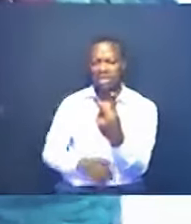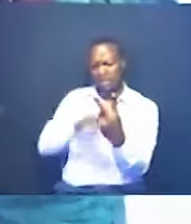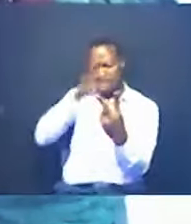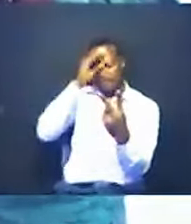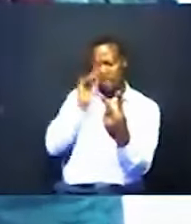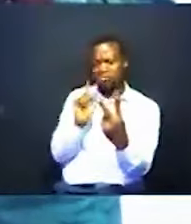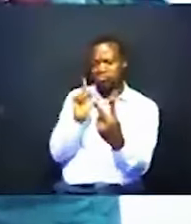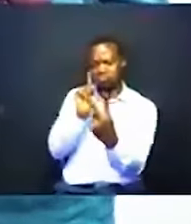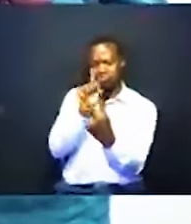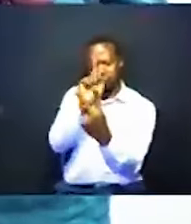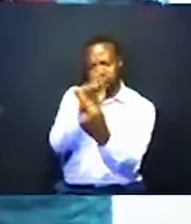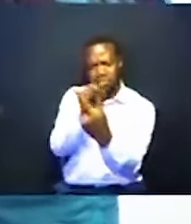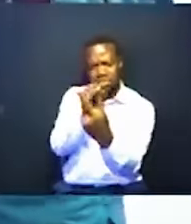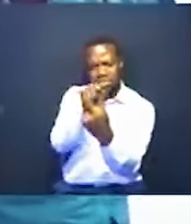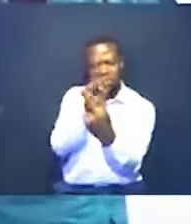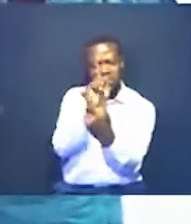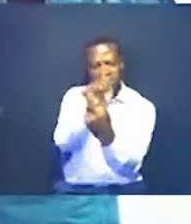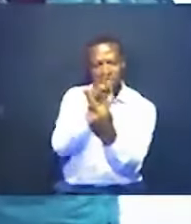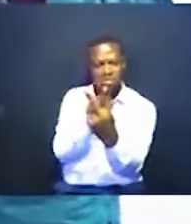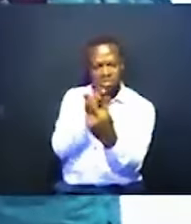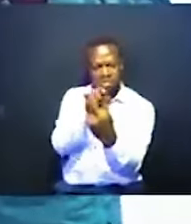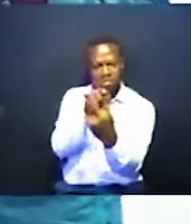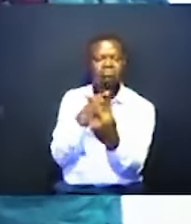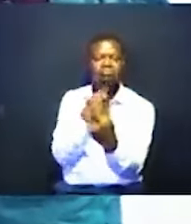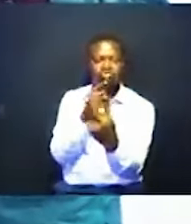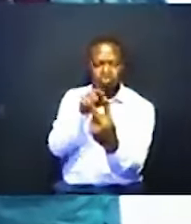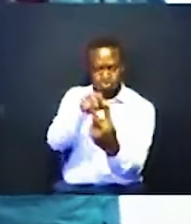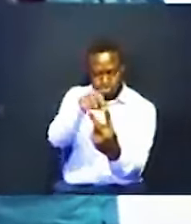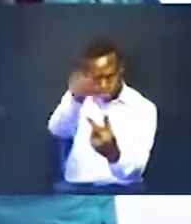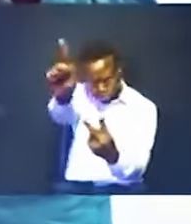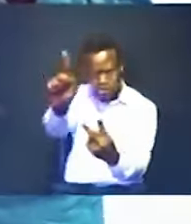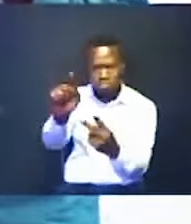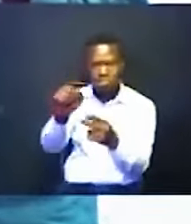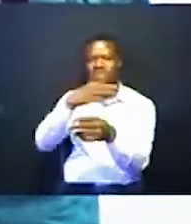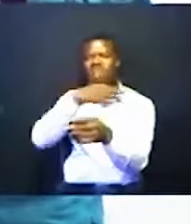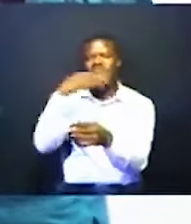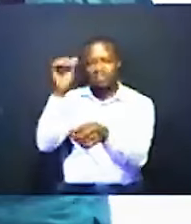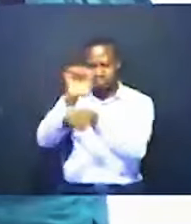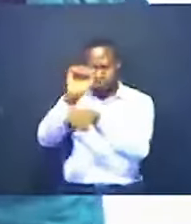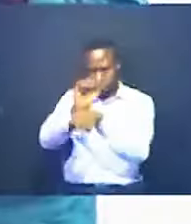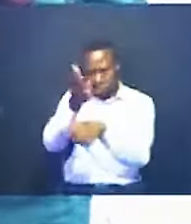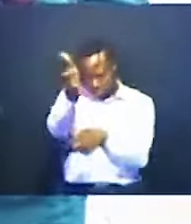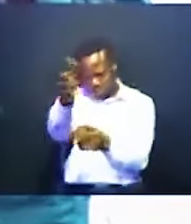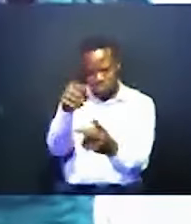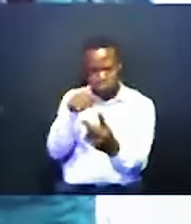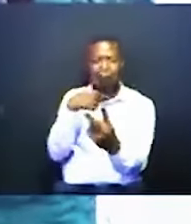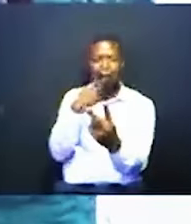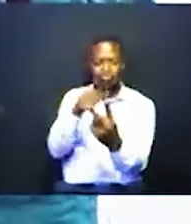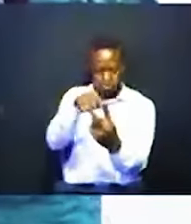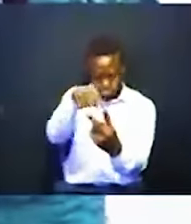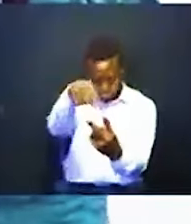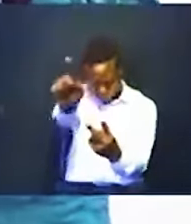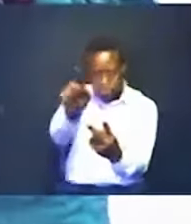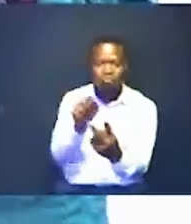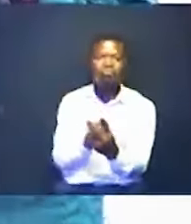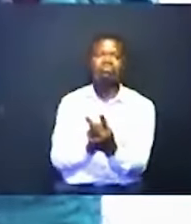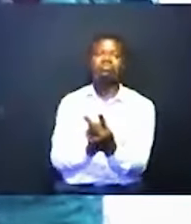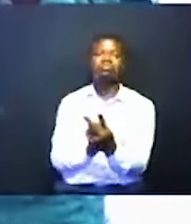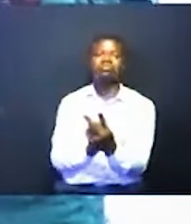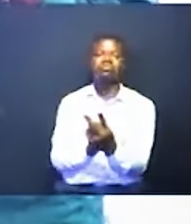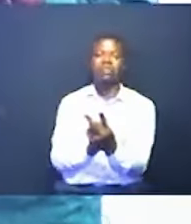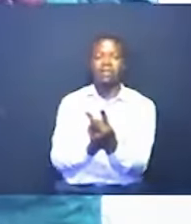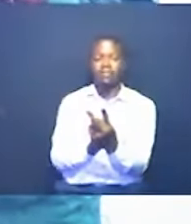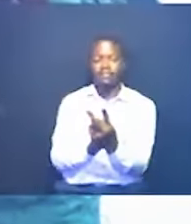said, "Son, go and work today in the vineyard." Na mutwini ye ho sen obereme bi